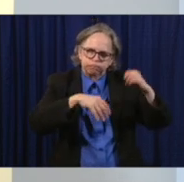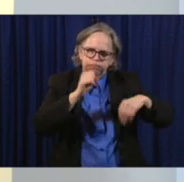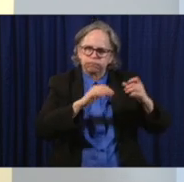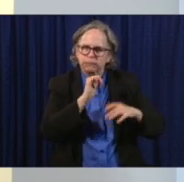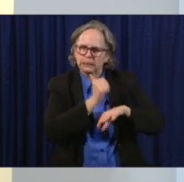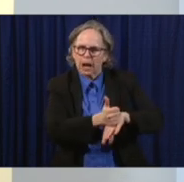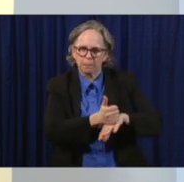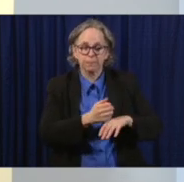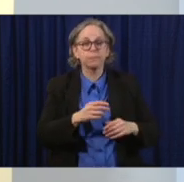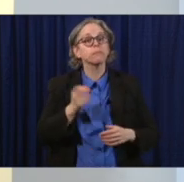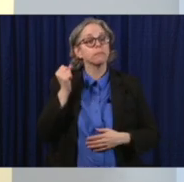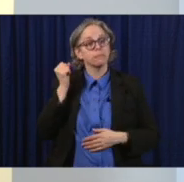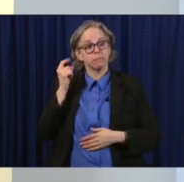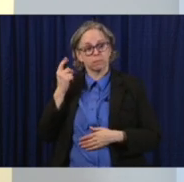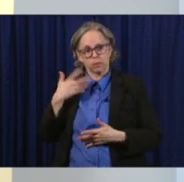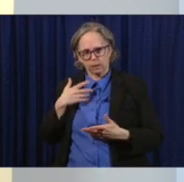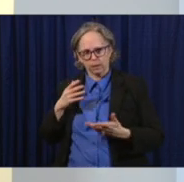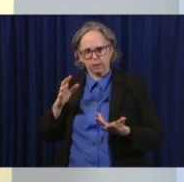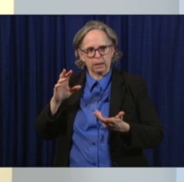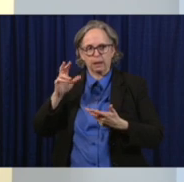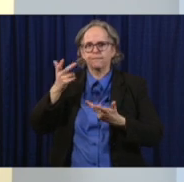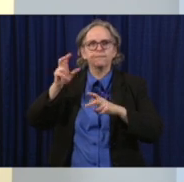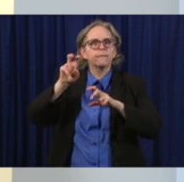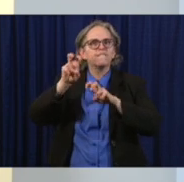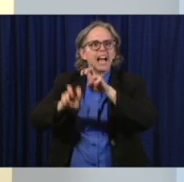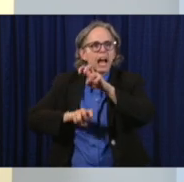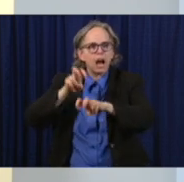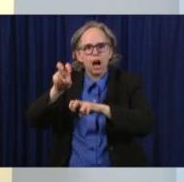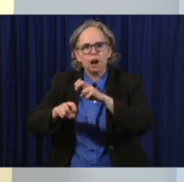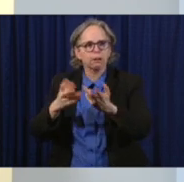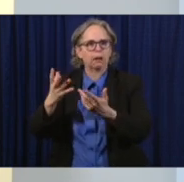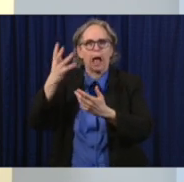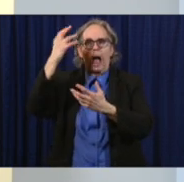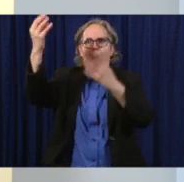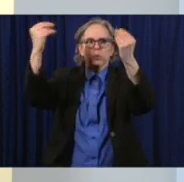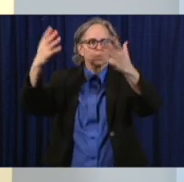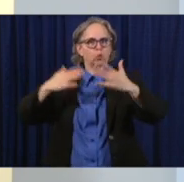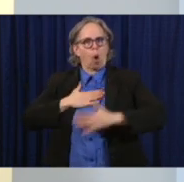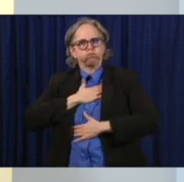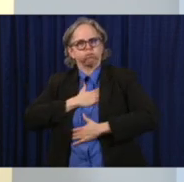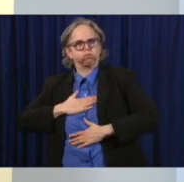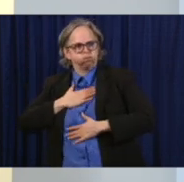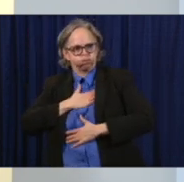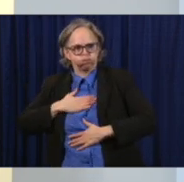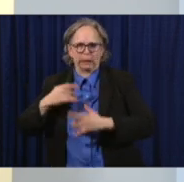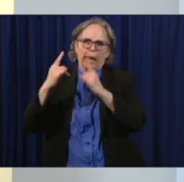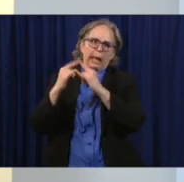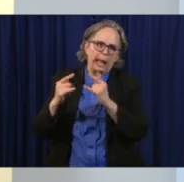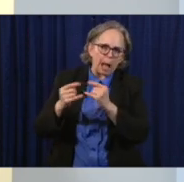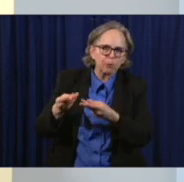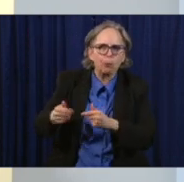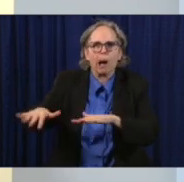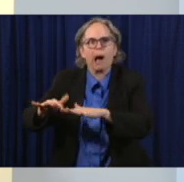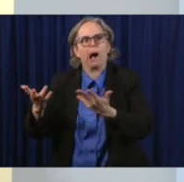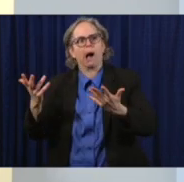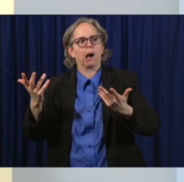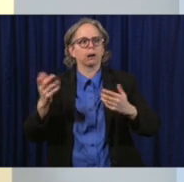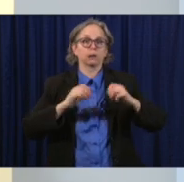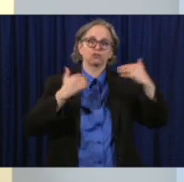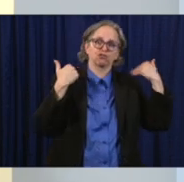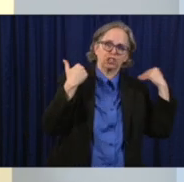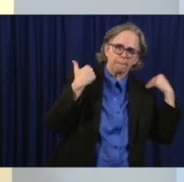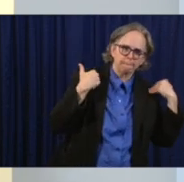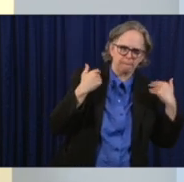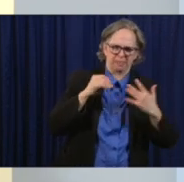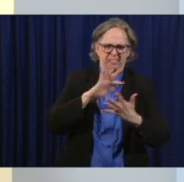outdoor recreation, camping and sports and the like, and gyms and fitness, because we know that these are time-sensitive issues with Ohioans